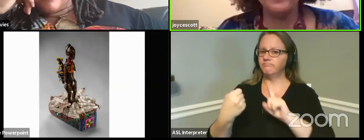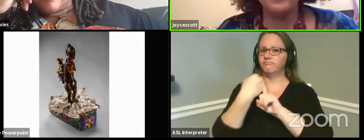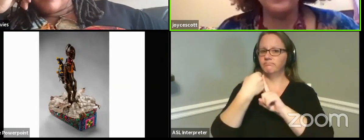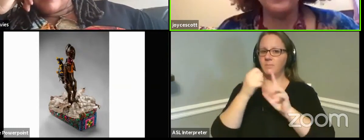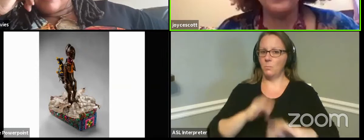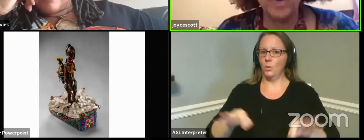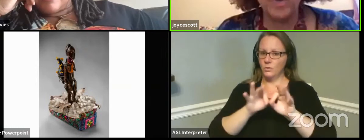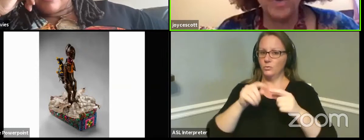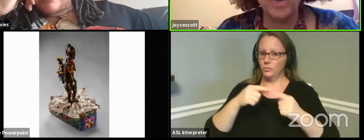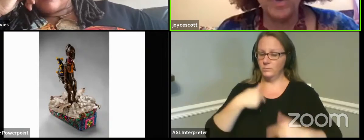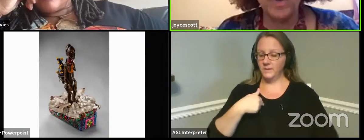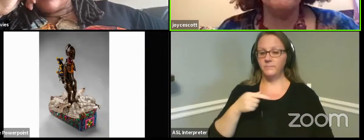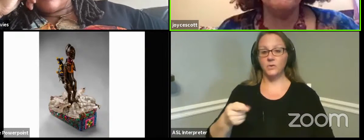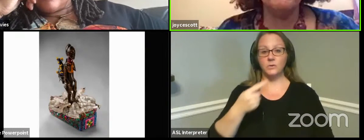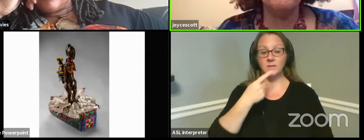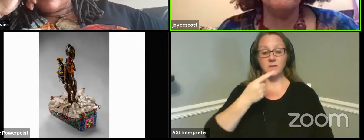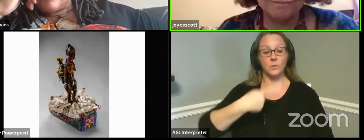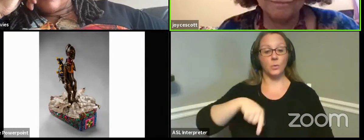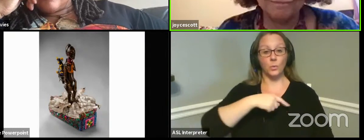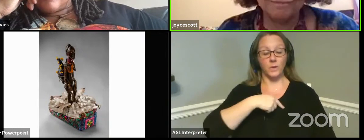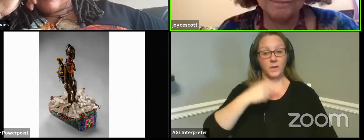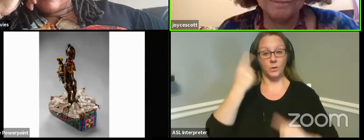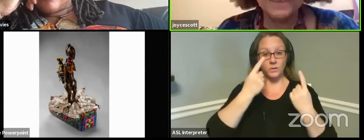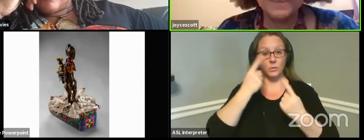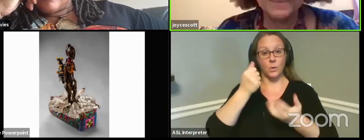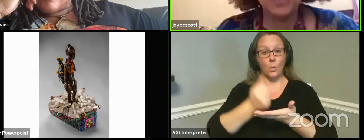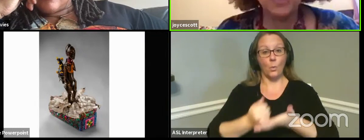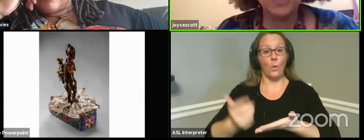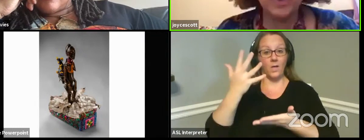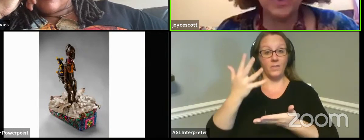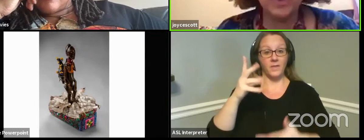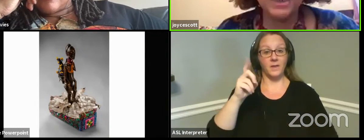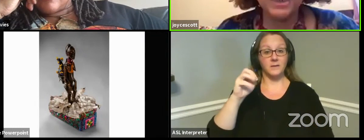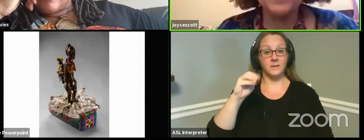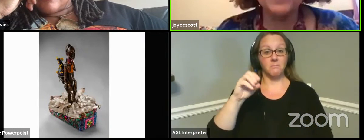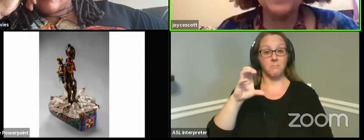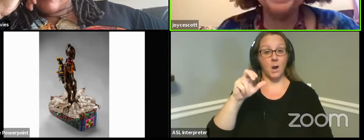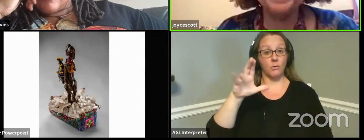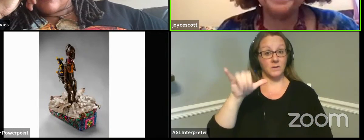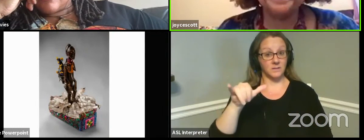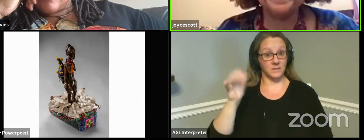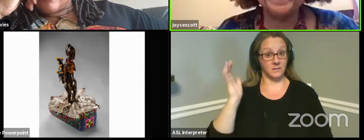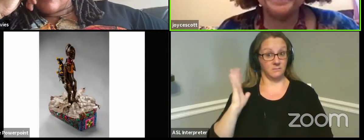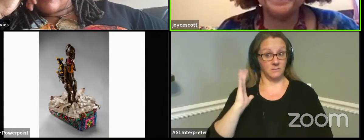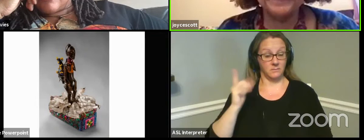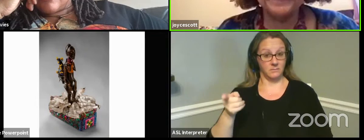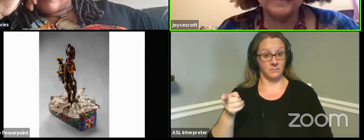we were a wealthy democracy, and look where we are now.